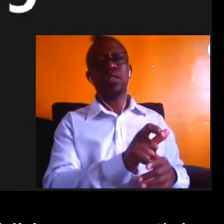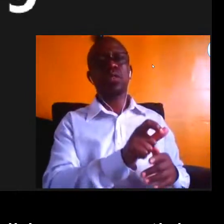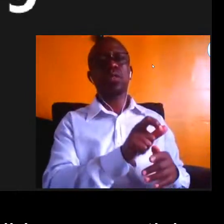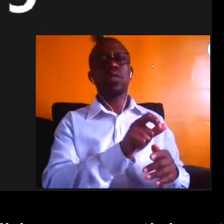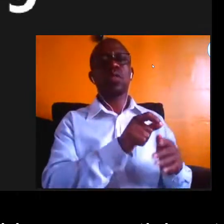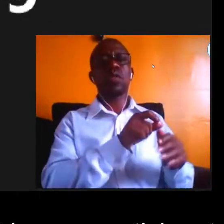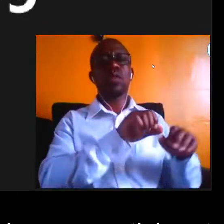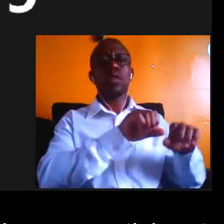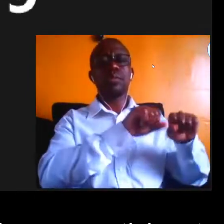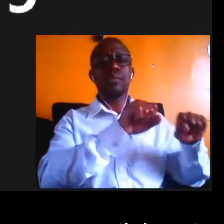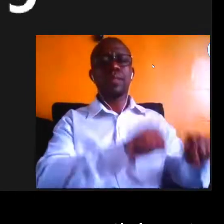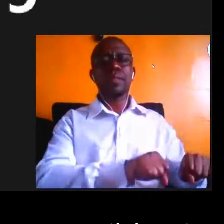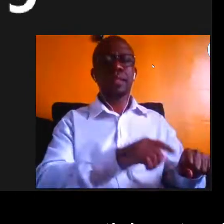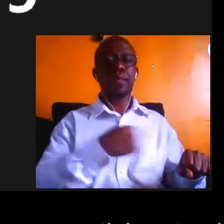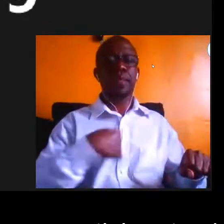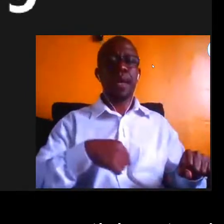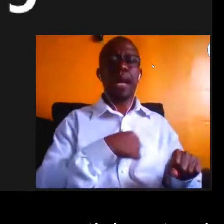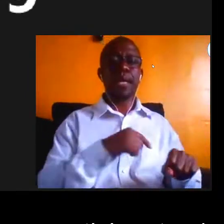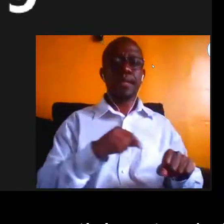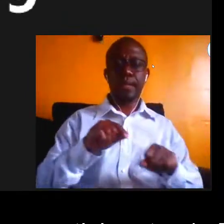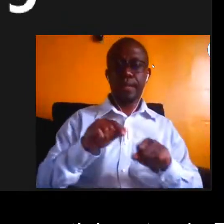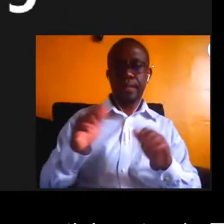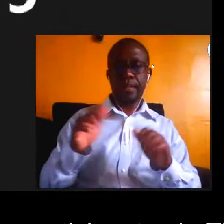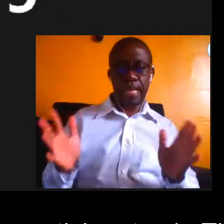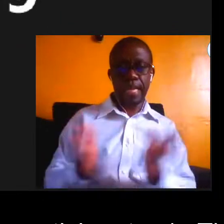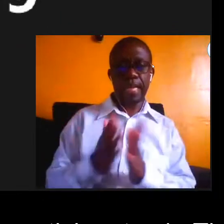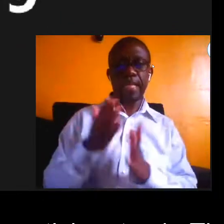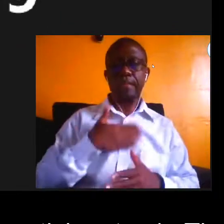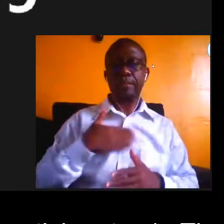to reach out to us on our email,